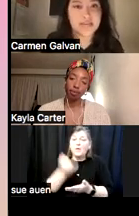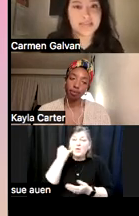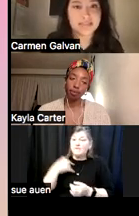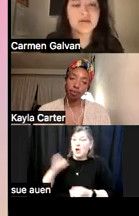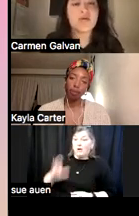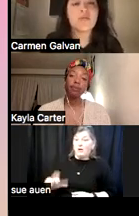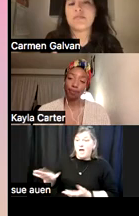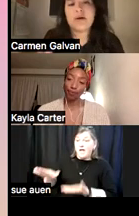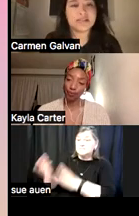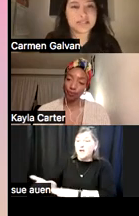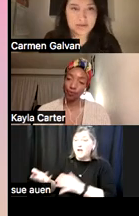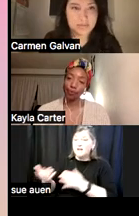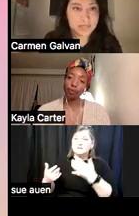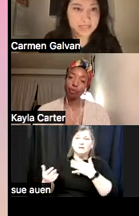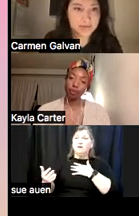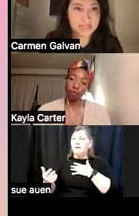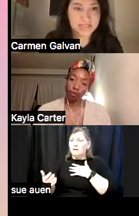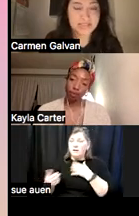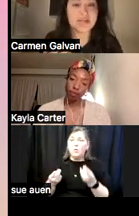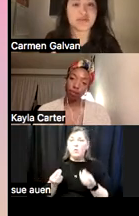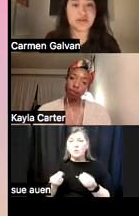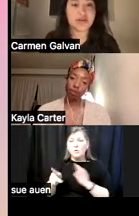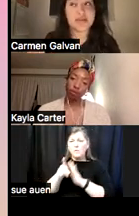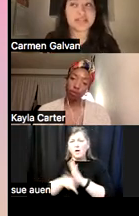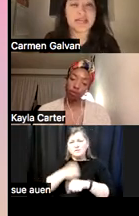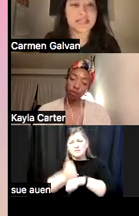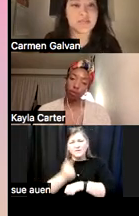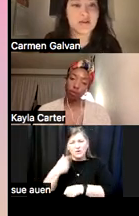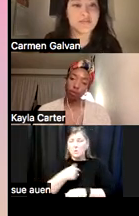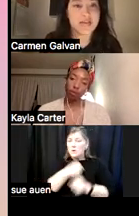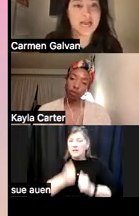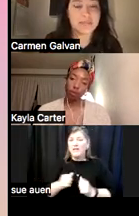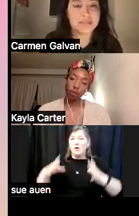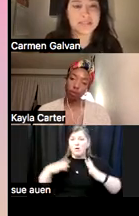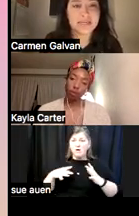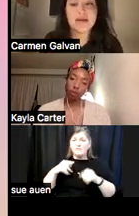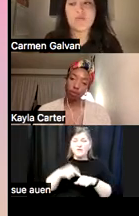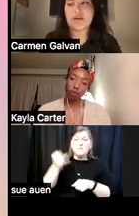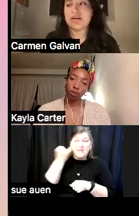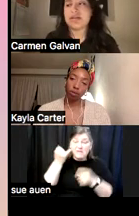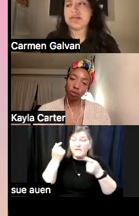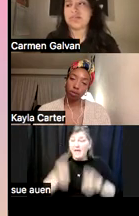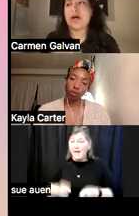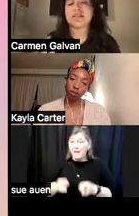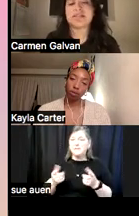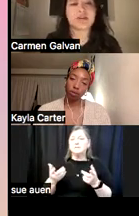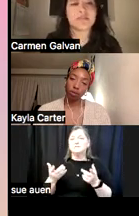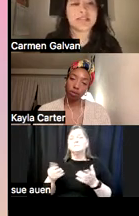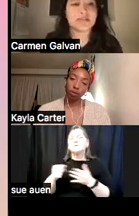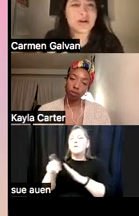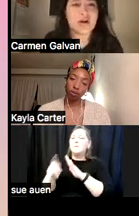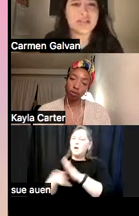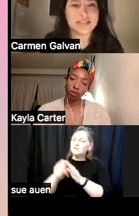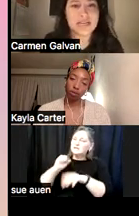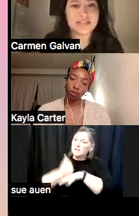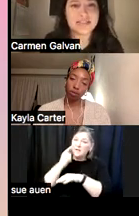clients dies? What policies are in place for us to make sure that we can take time off if that happens? What policies are in place